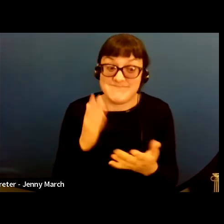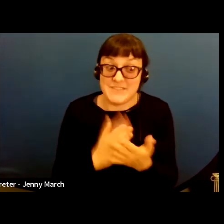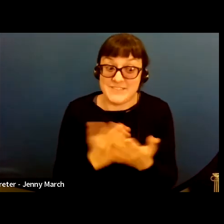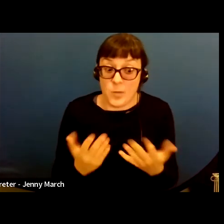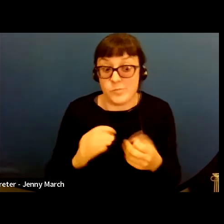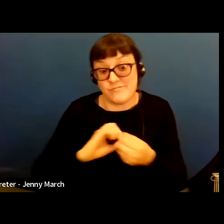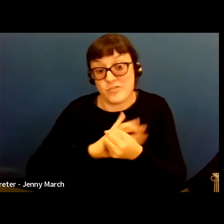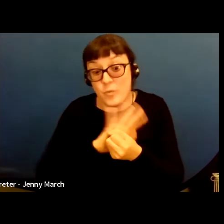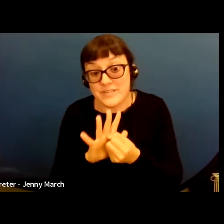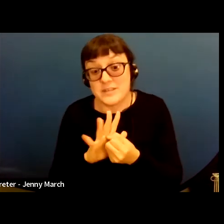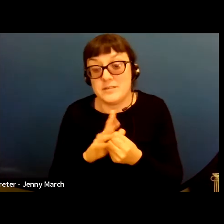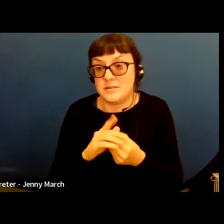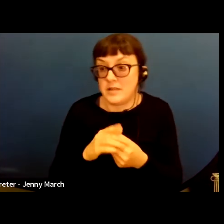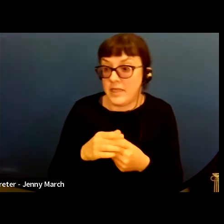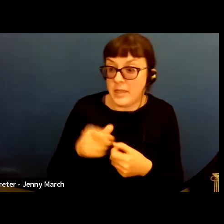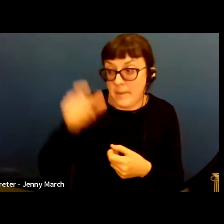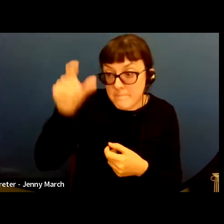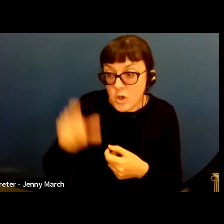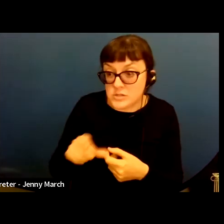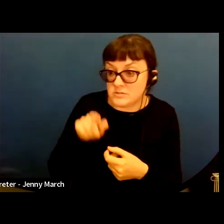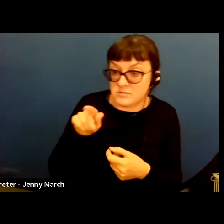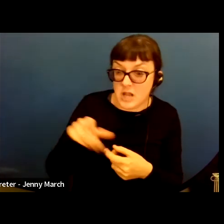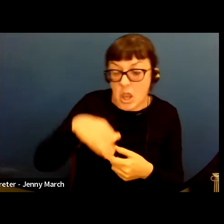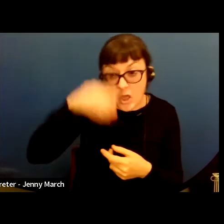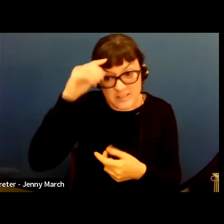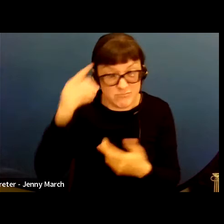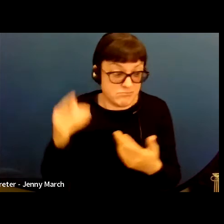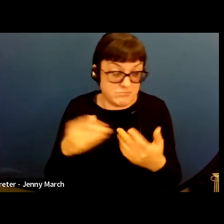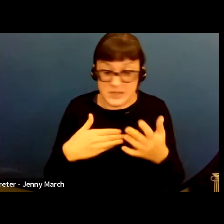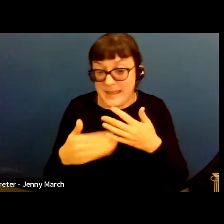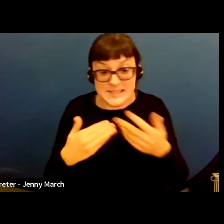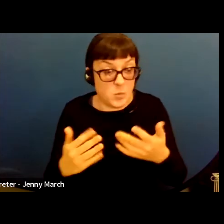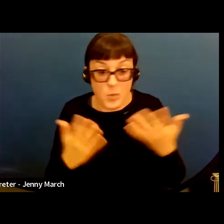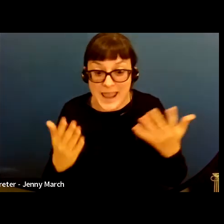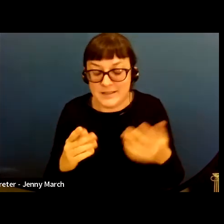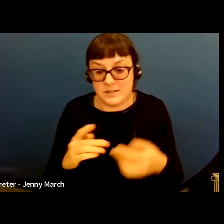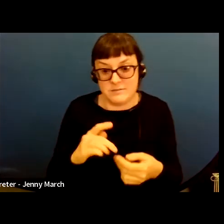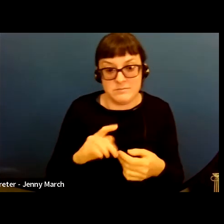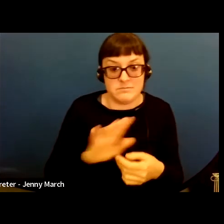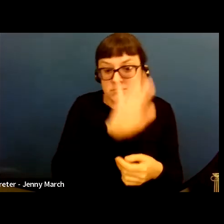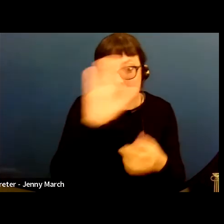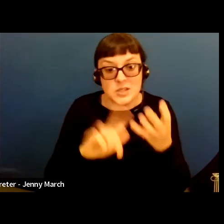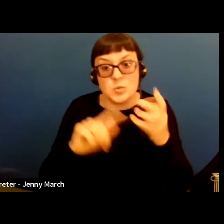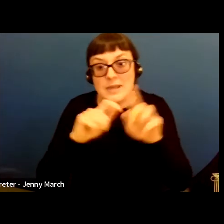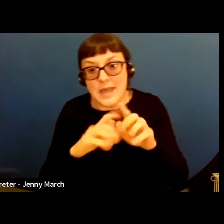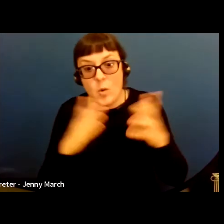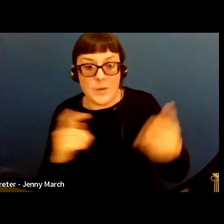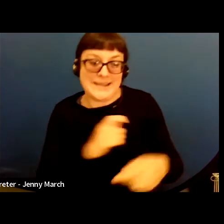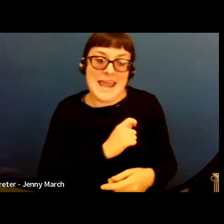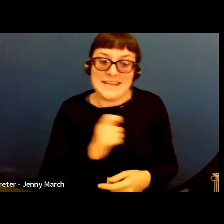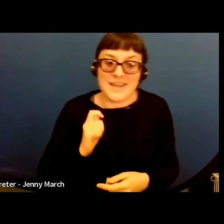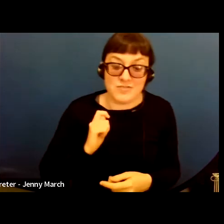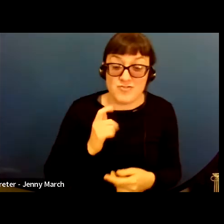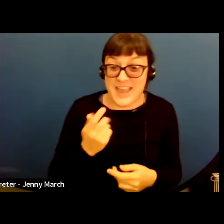and the individual learner, again, it doesn't matter if you're in the UK or if you're in Kenya, each classroom is no longer